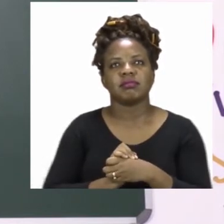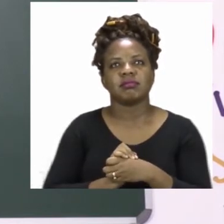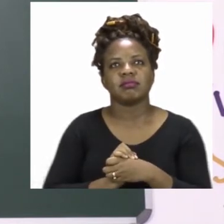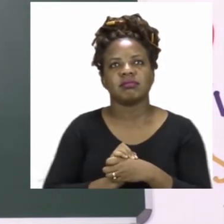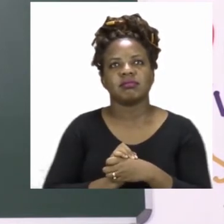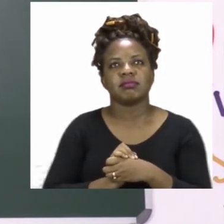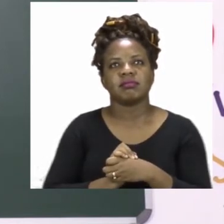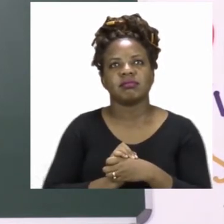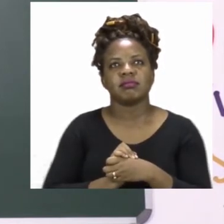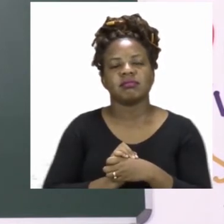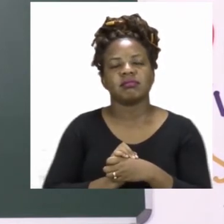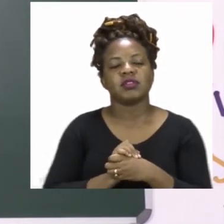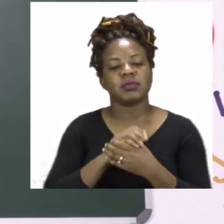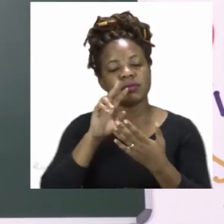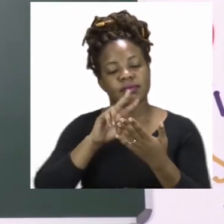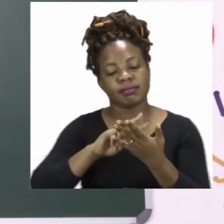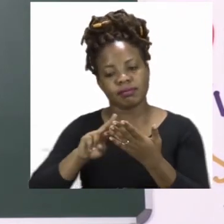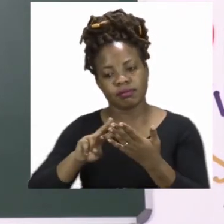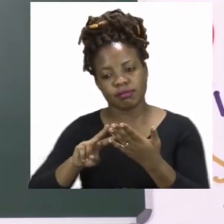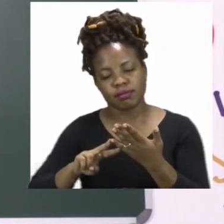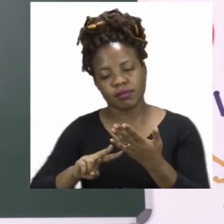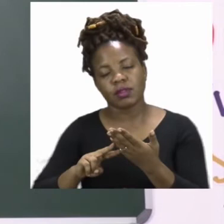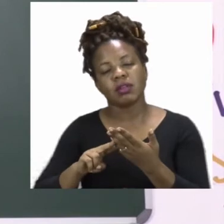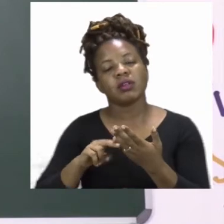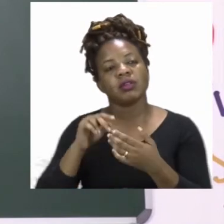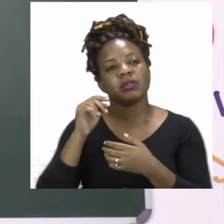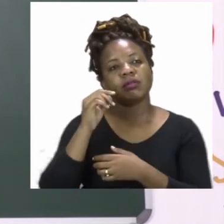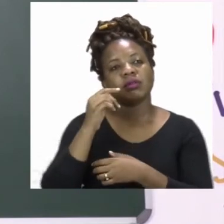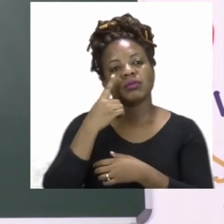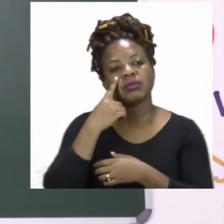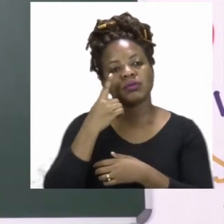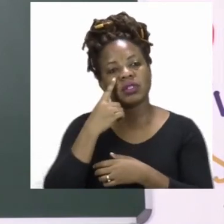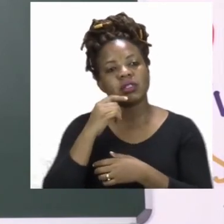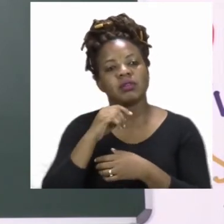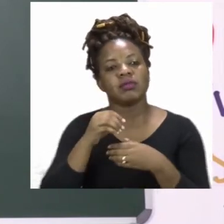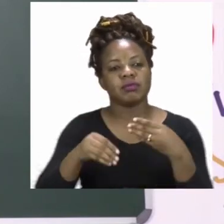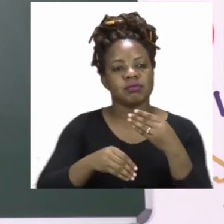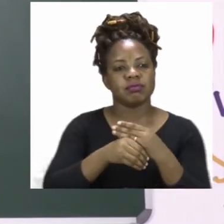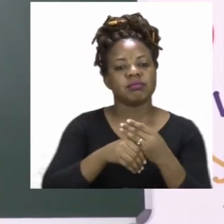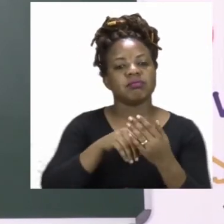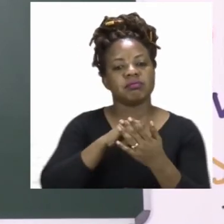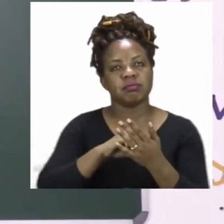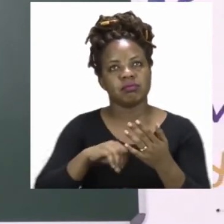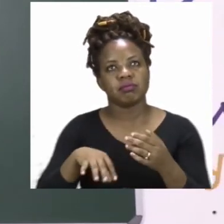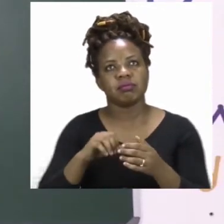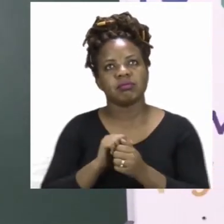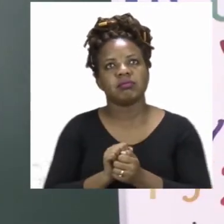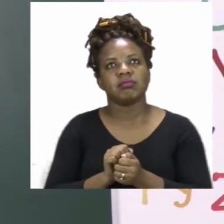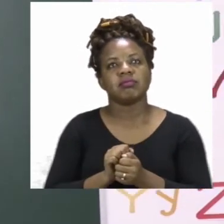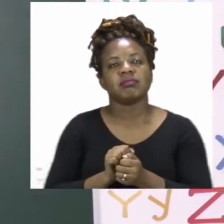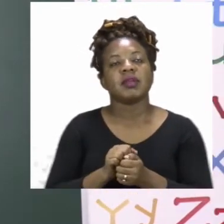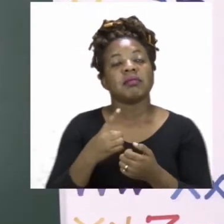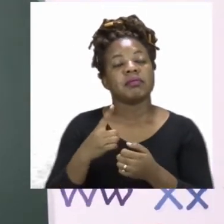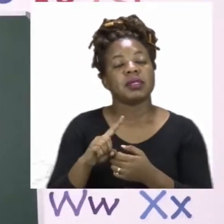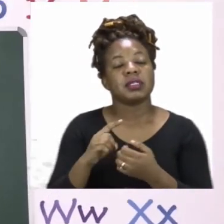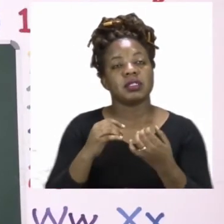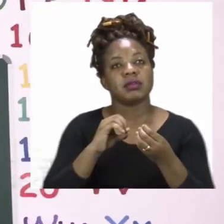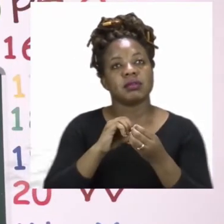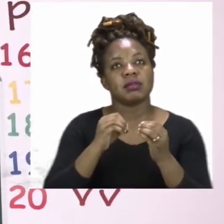sum with a sentence that says, for this case, he needs to